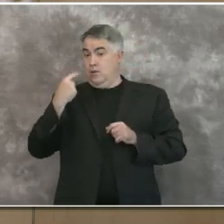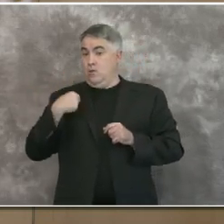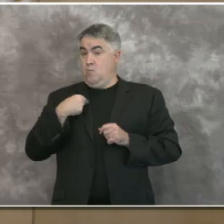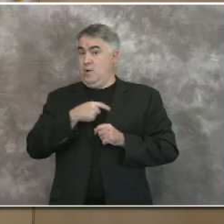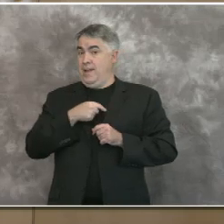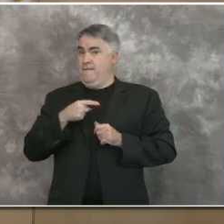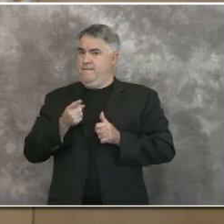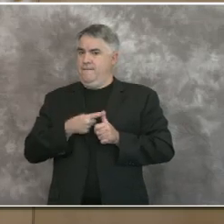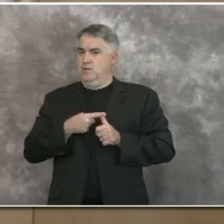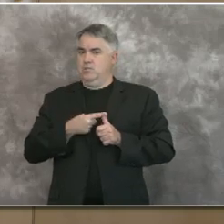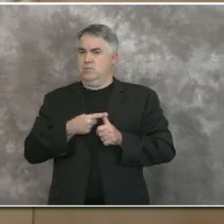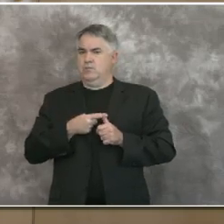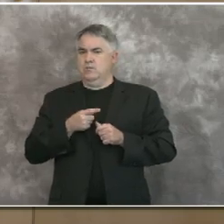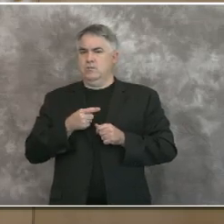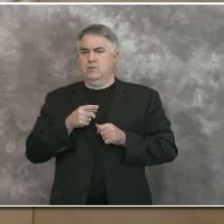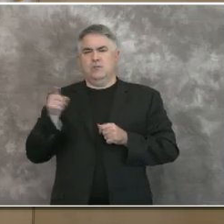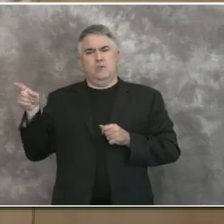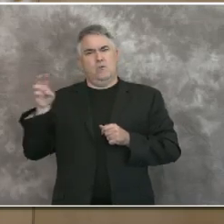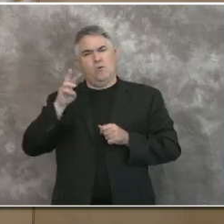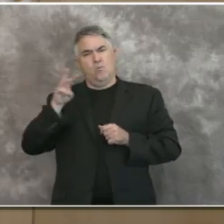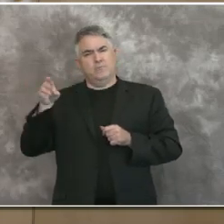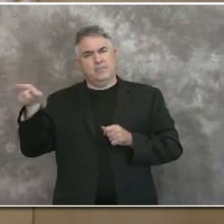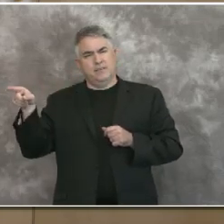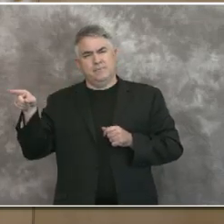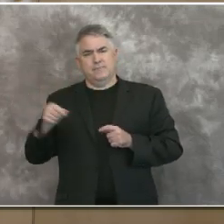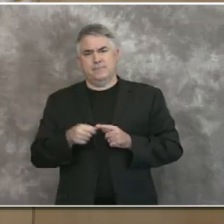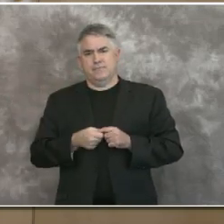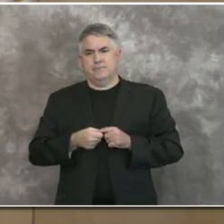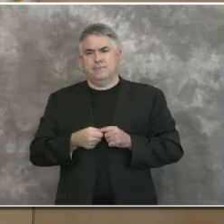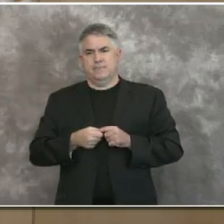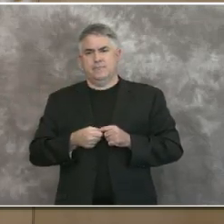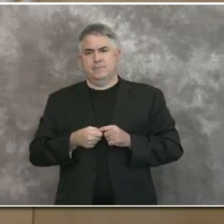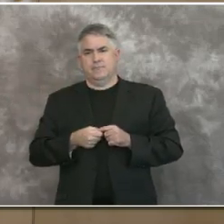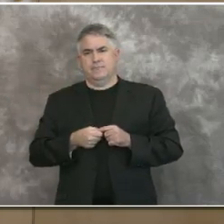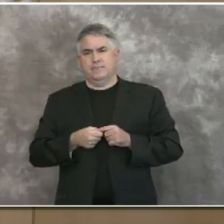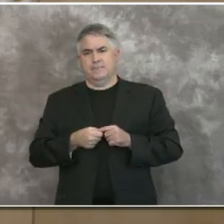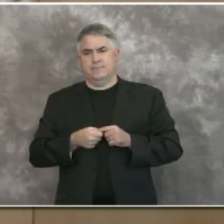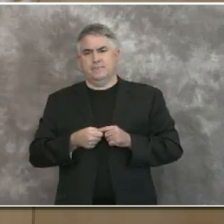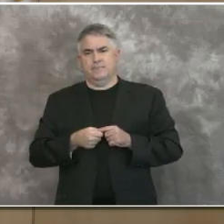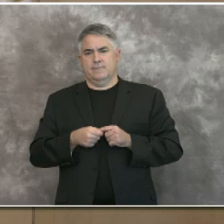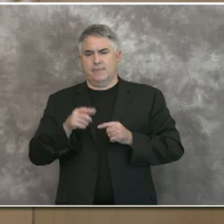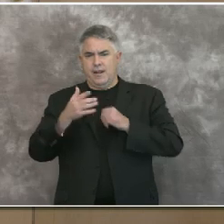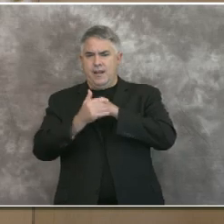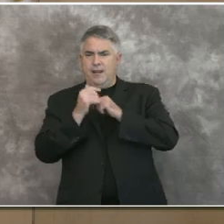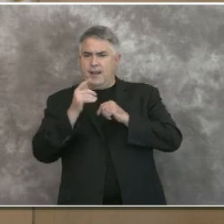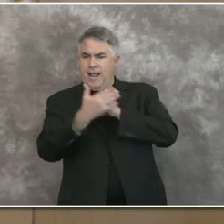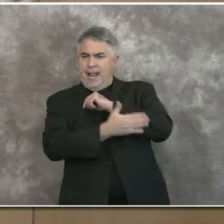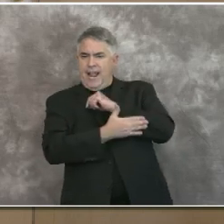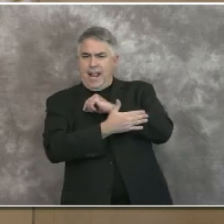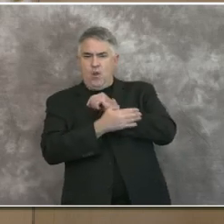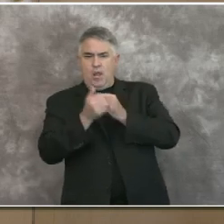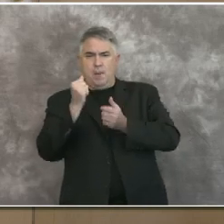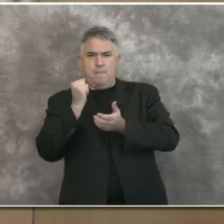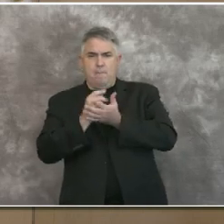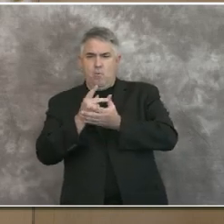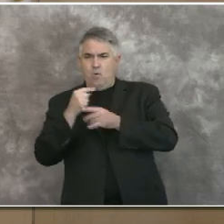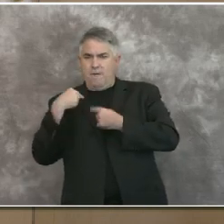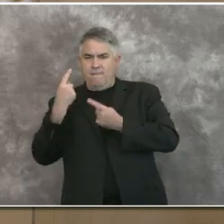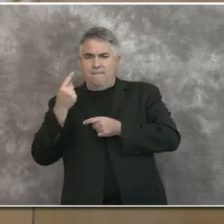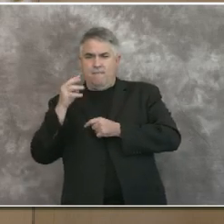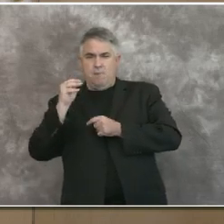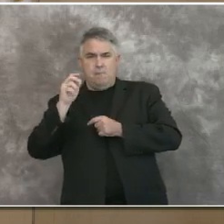you go to the website, you'll see when the last county was approved. And I believe it was about May 18th.